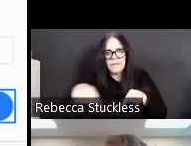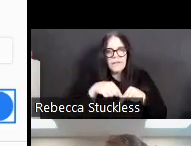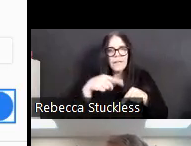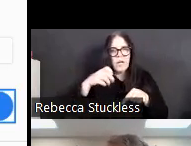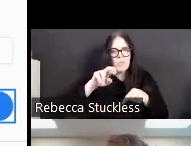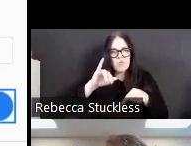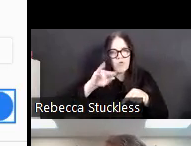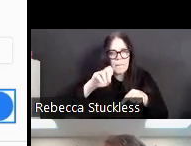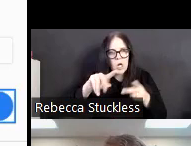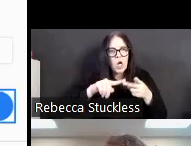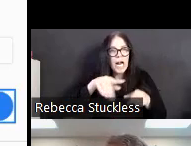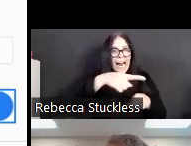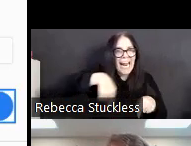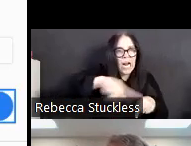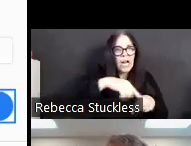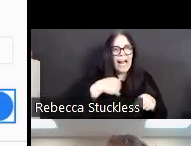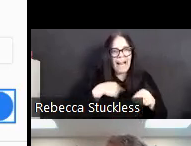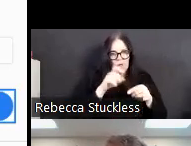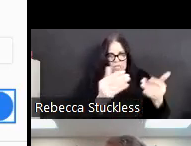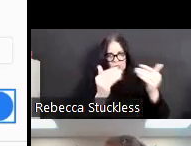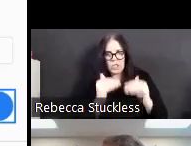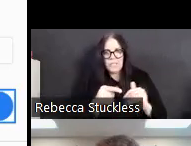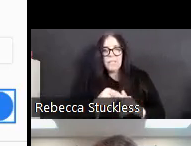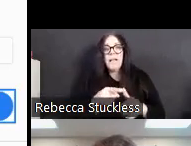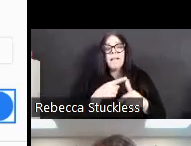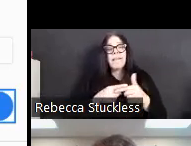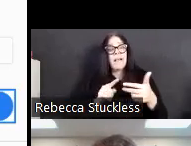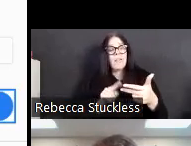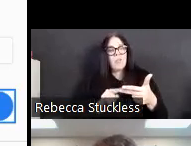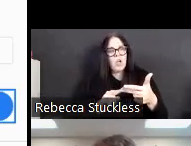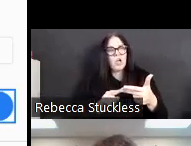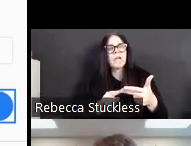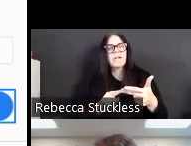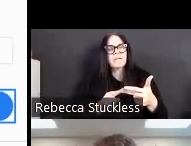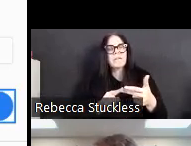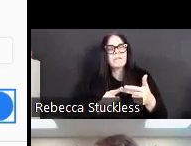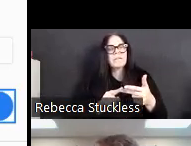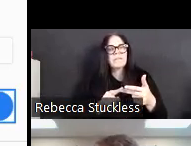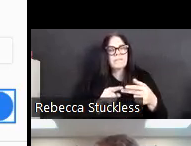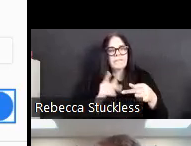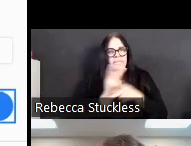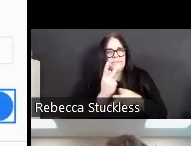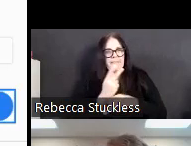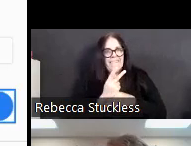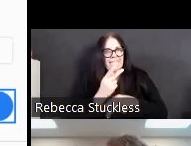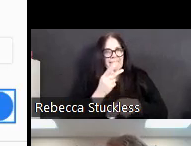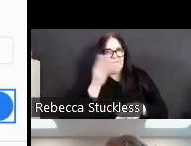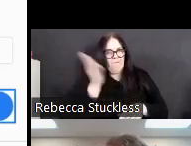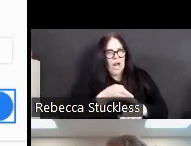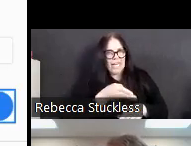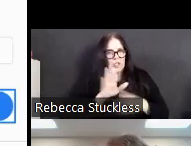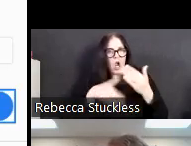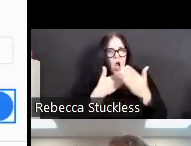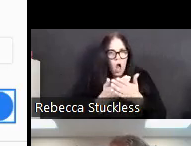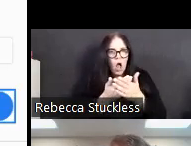a perimeter one here, number 2. And then the third one is manipulation of fractions, all the operations of manipulation